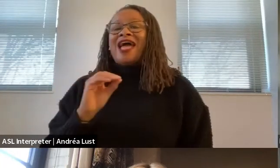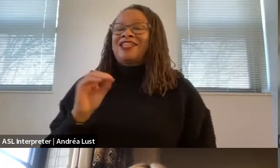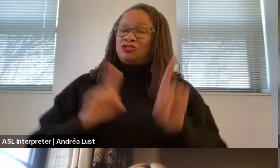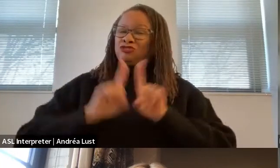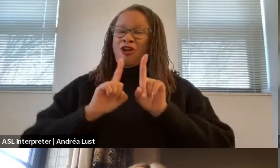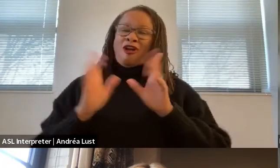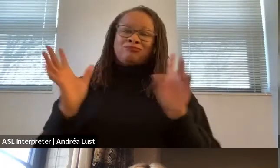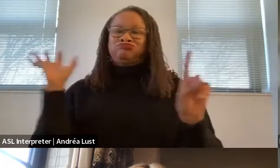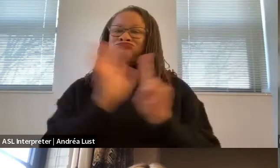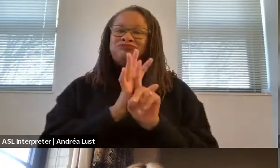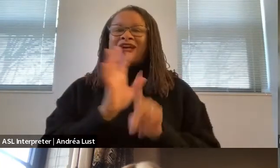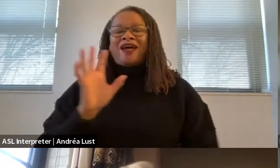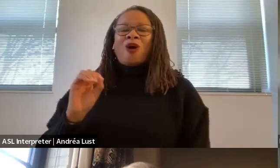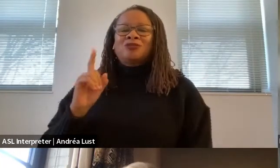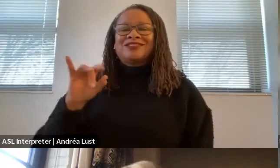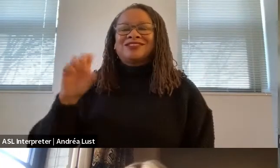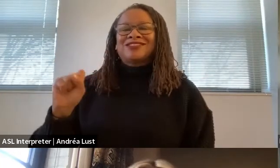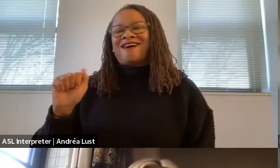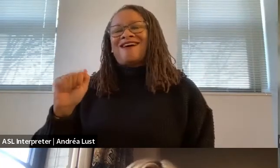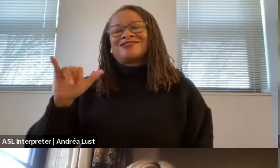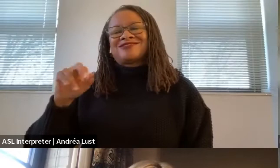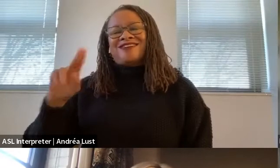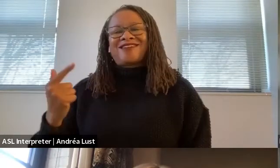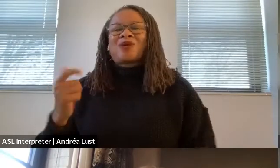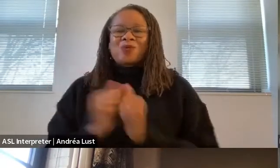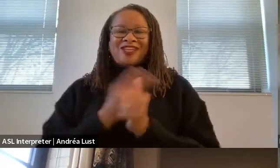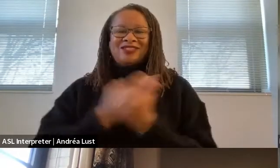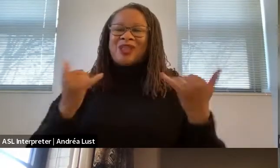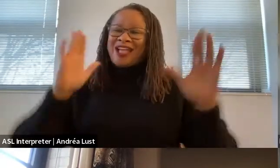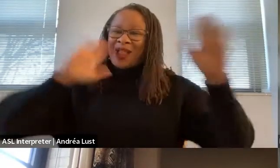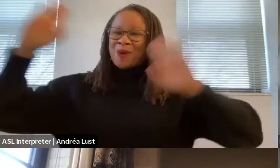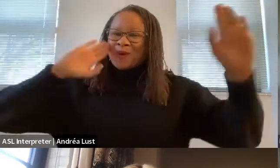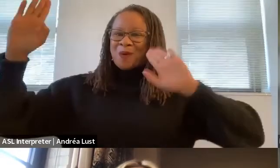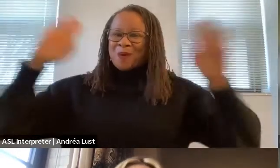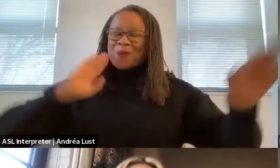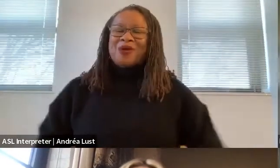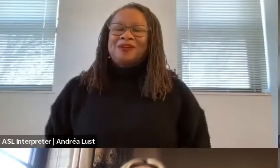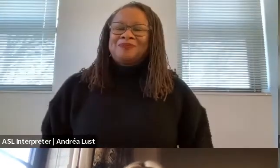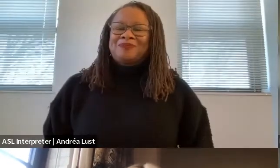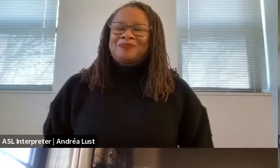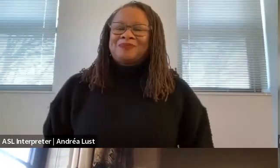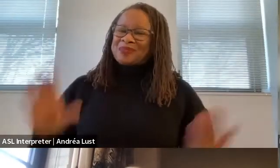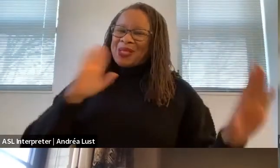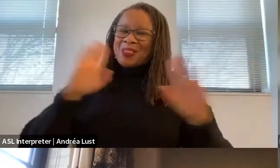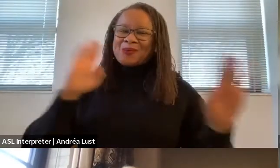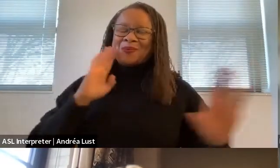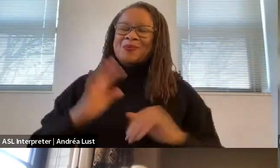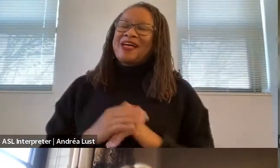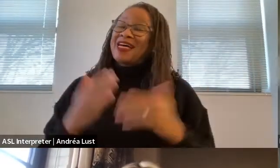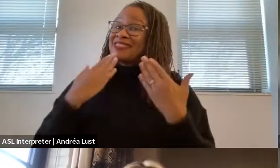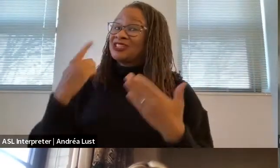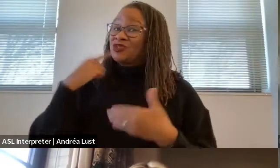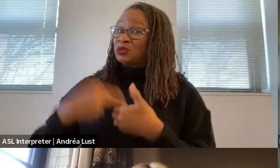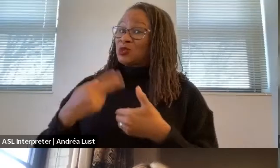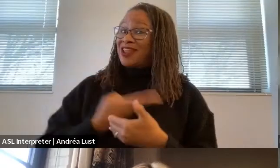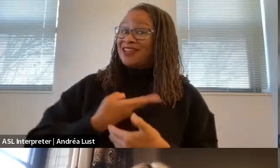let's get started. Hello, hello, hello. Hello. Thanks for having us. It's such a joy. It's such a